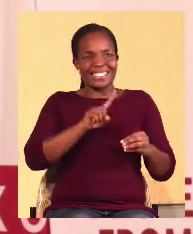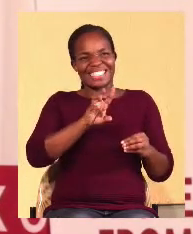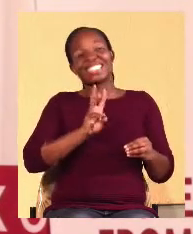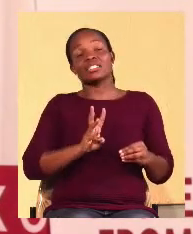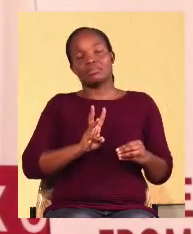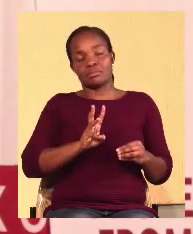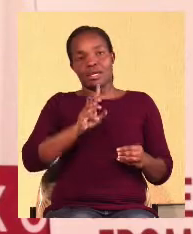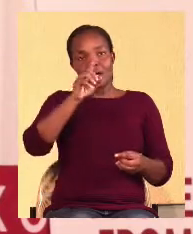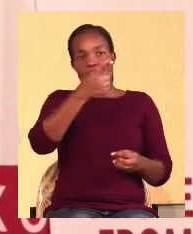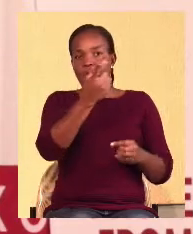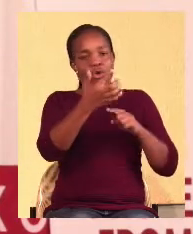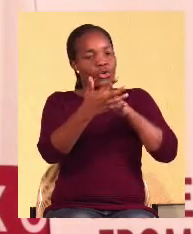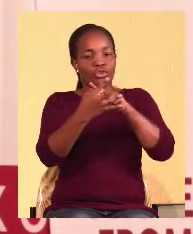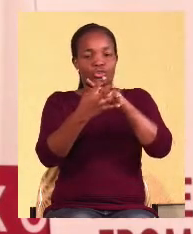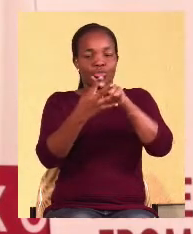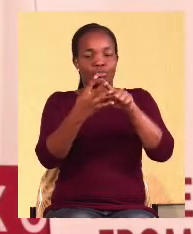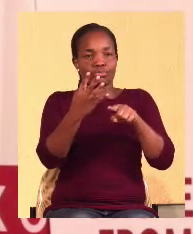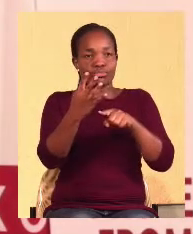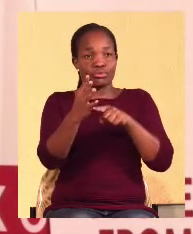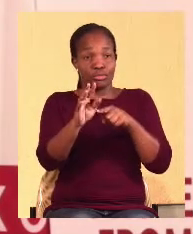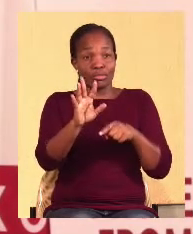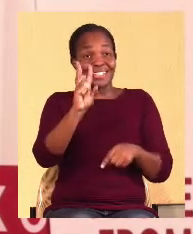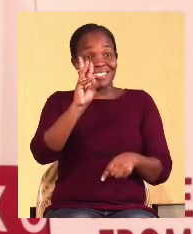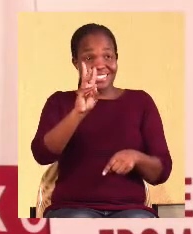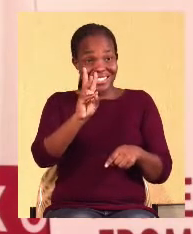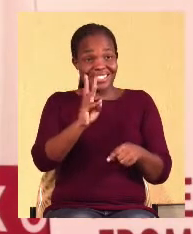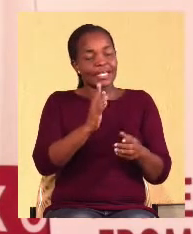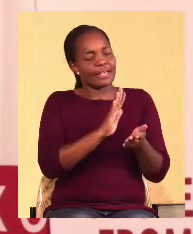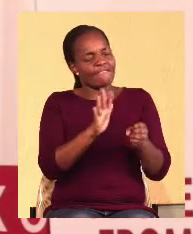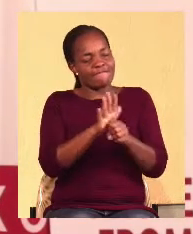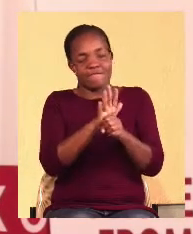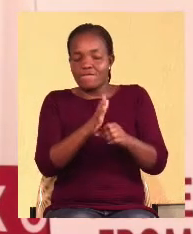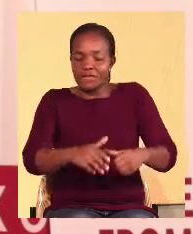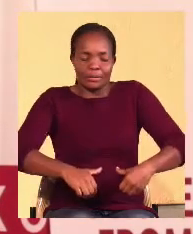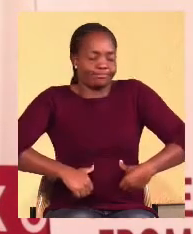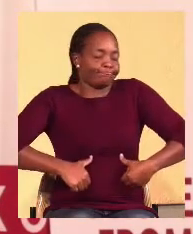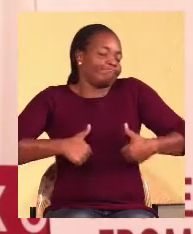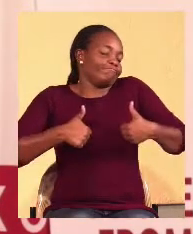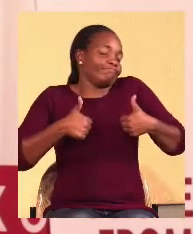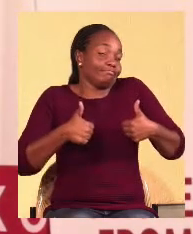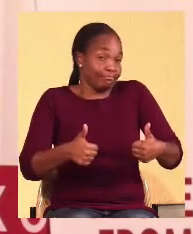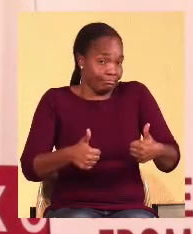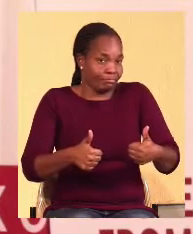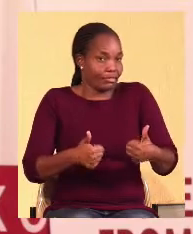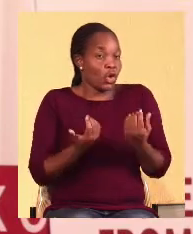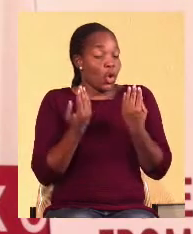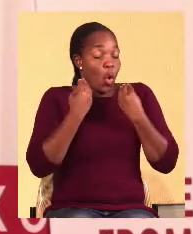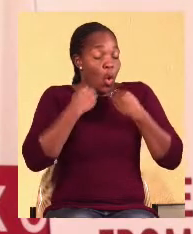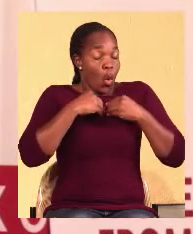16. All these 4 cases have now fully recovered from